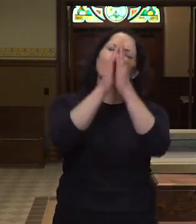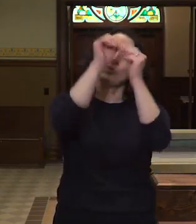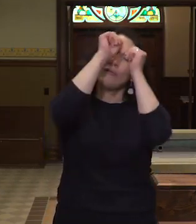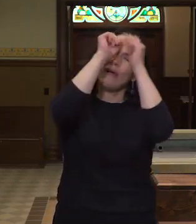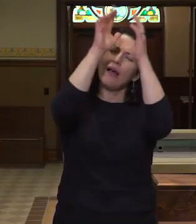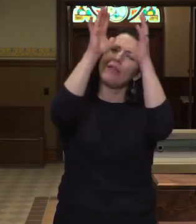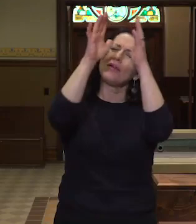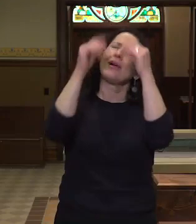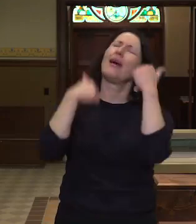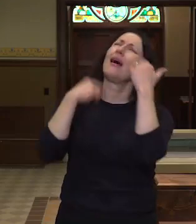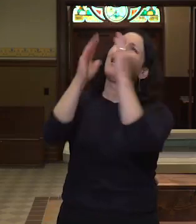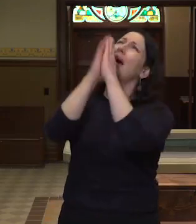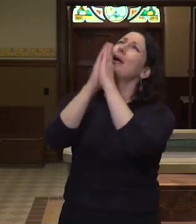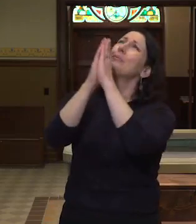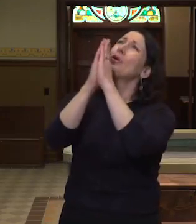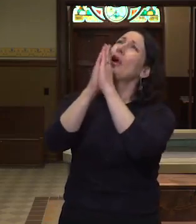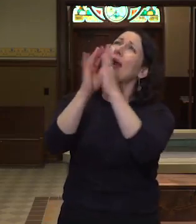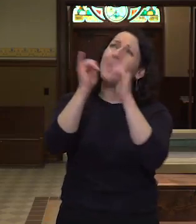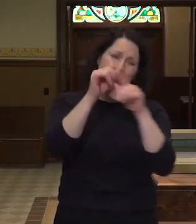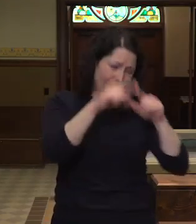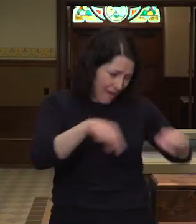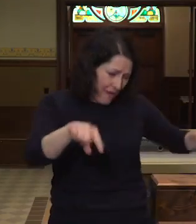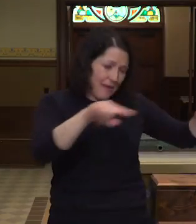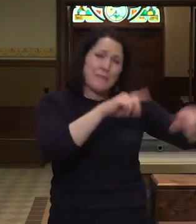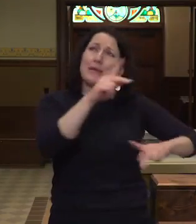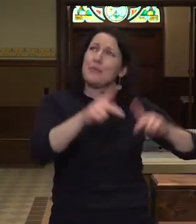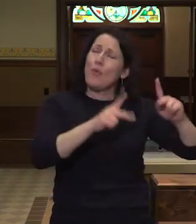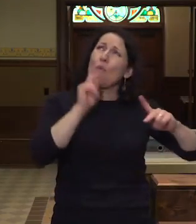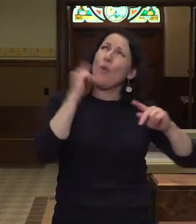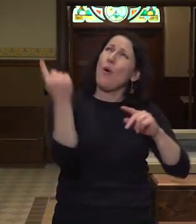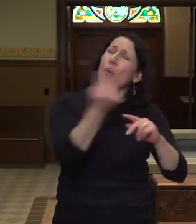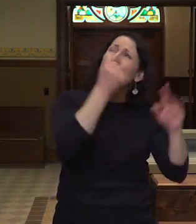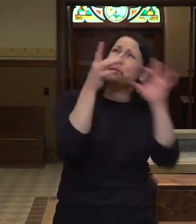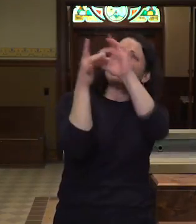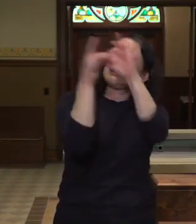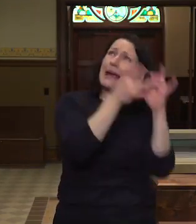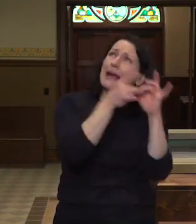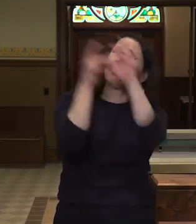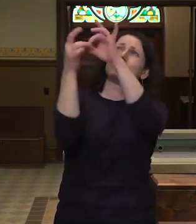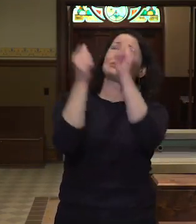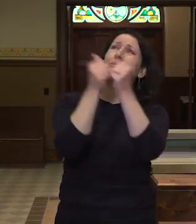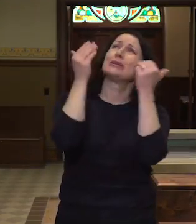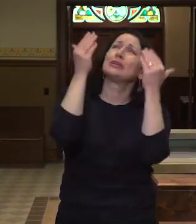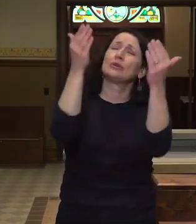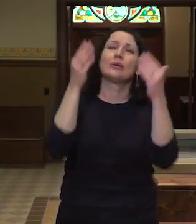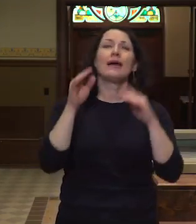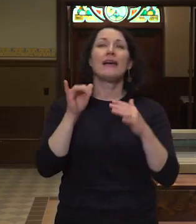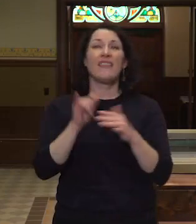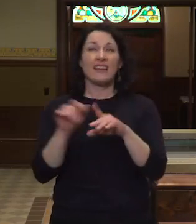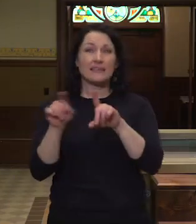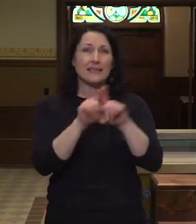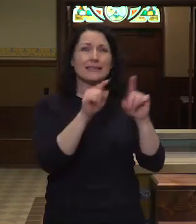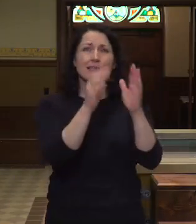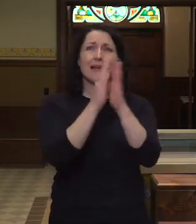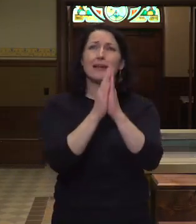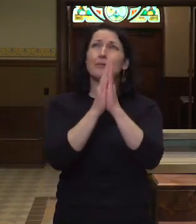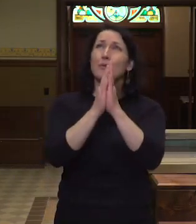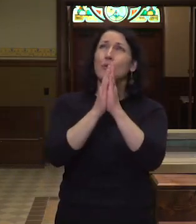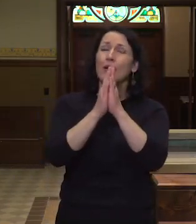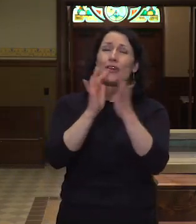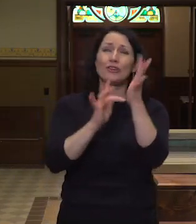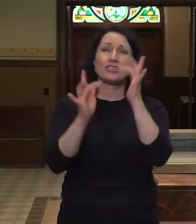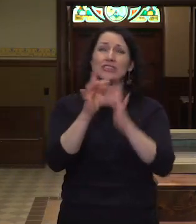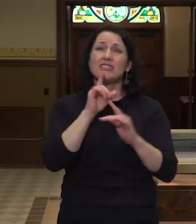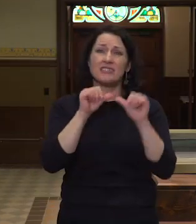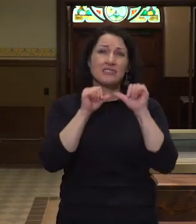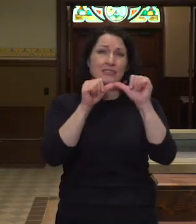desire that they are with him and that connection is always there. That's the same prayer that he has for all of us as